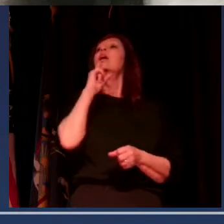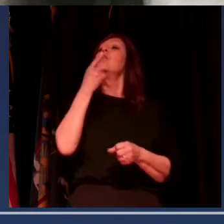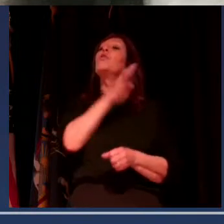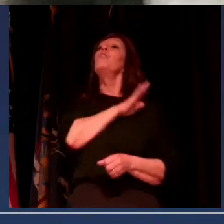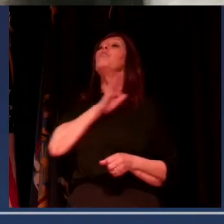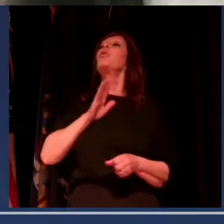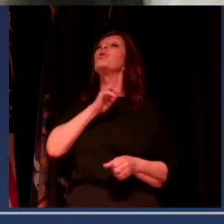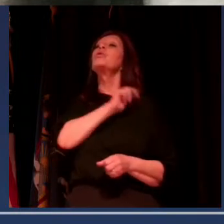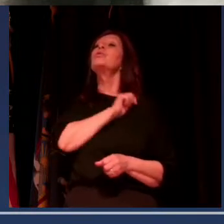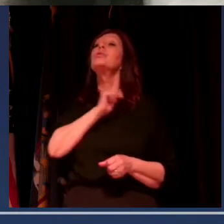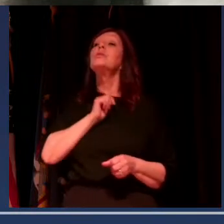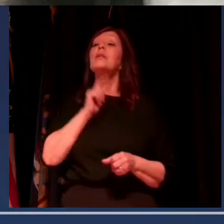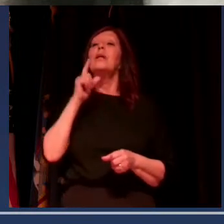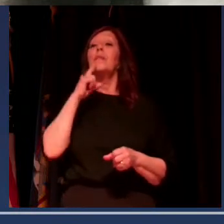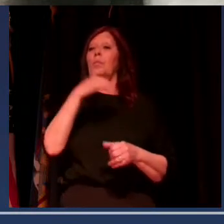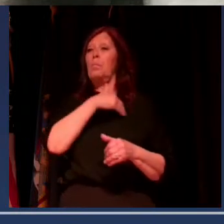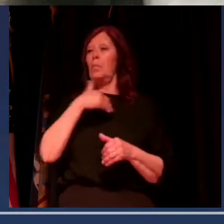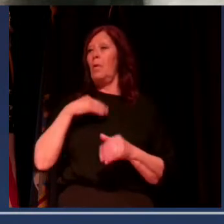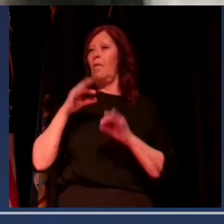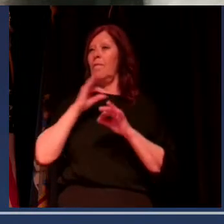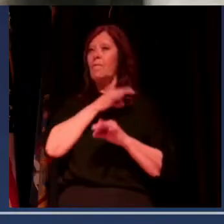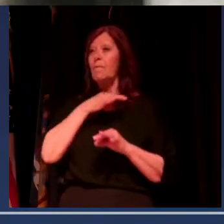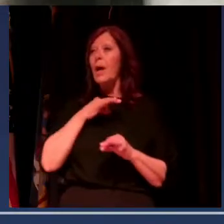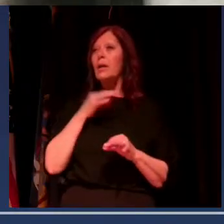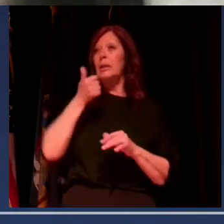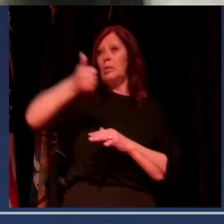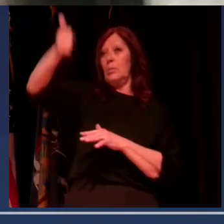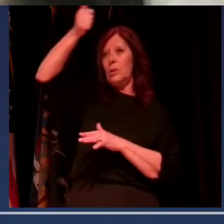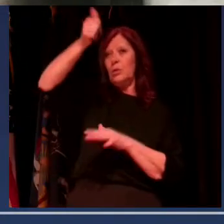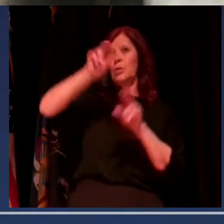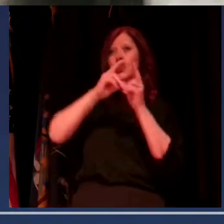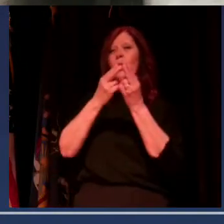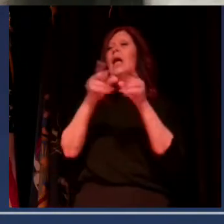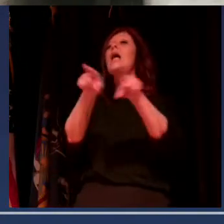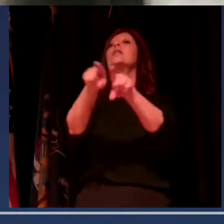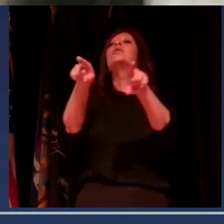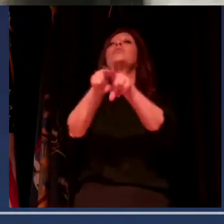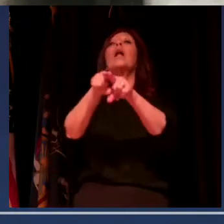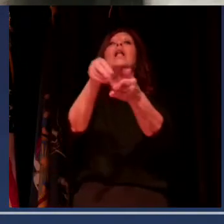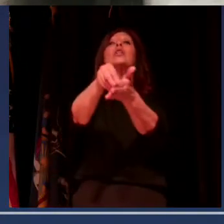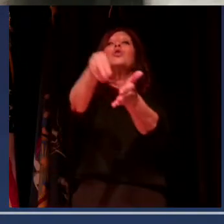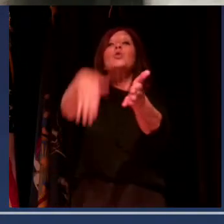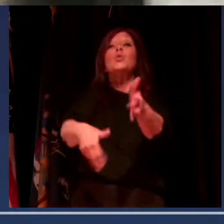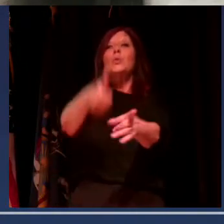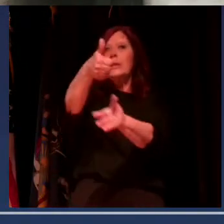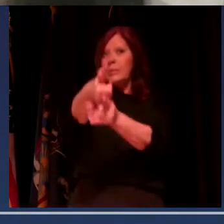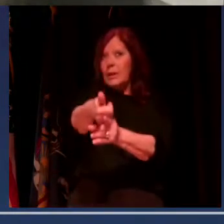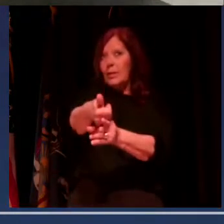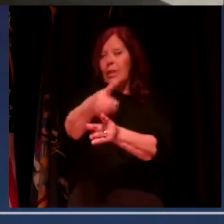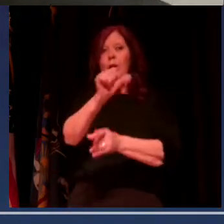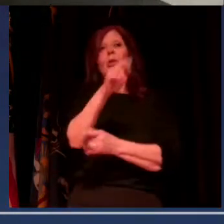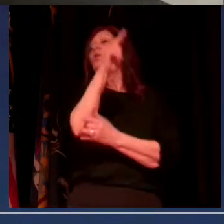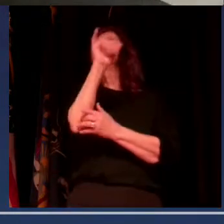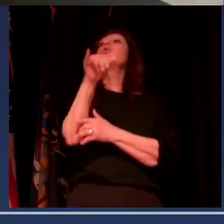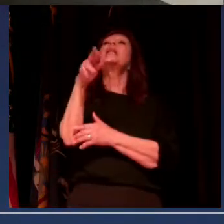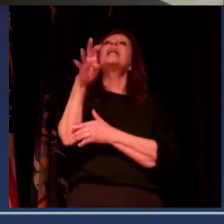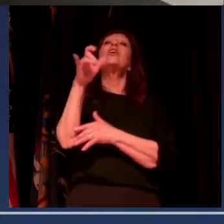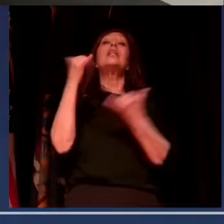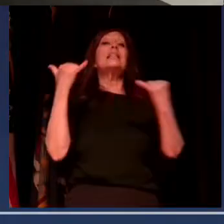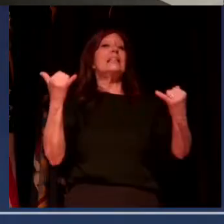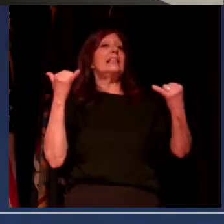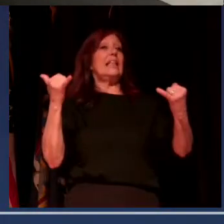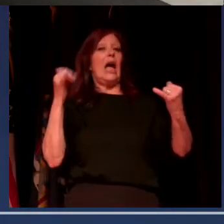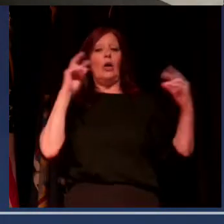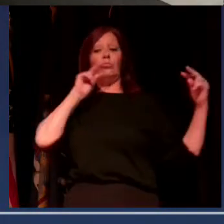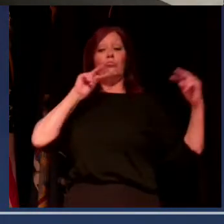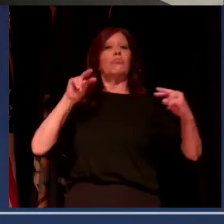Trustees, the members of the Faculty Federation and Administrators Union, as well as the students, SUNY Erie is now treated by the state